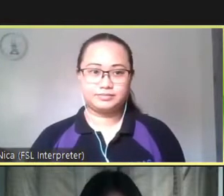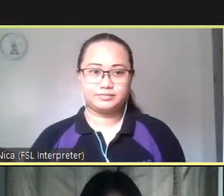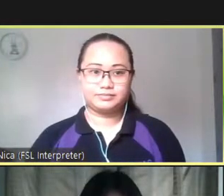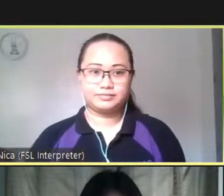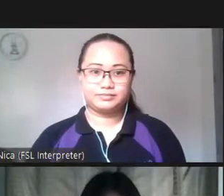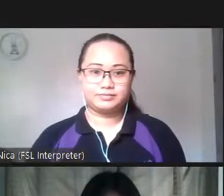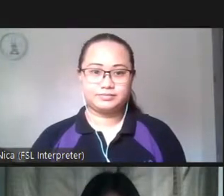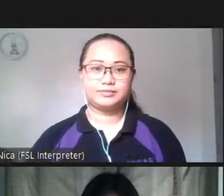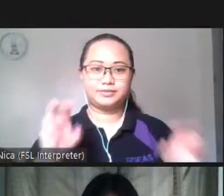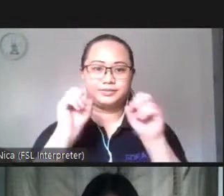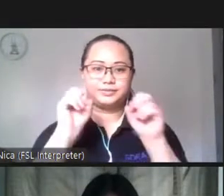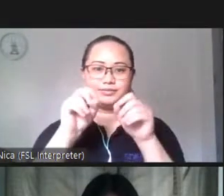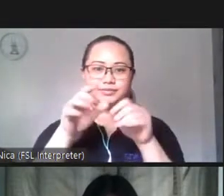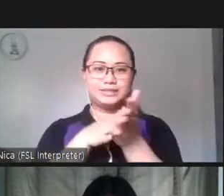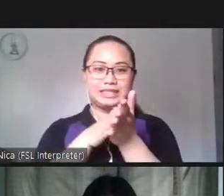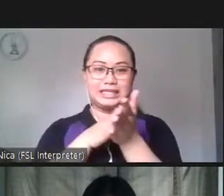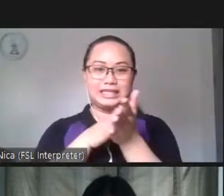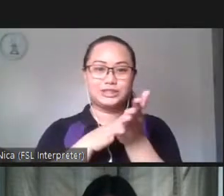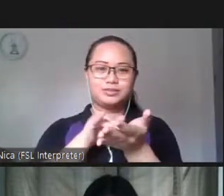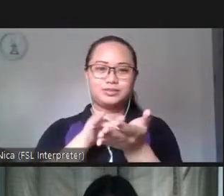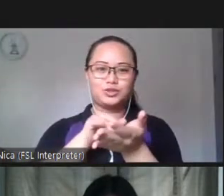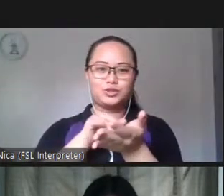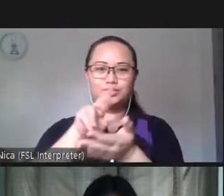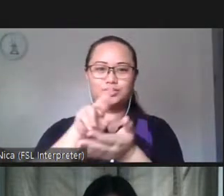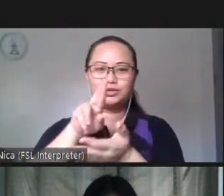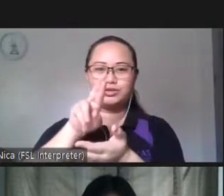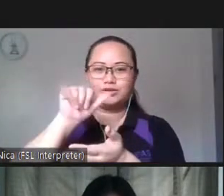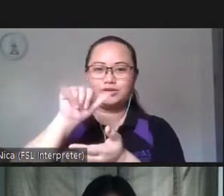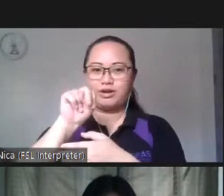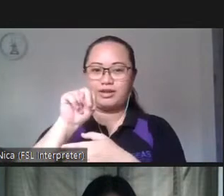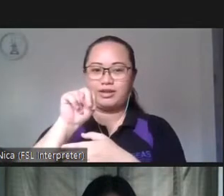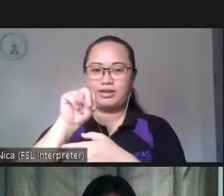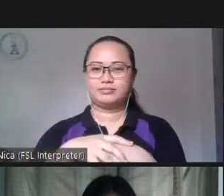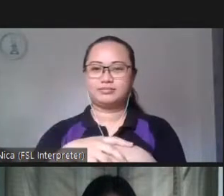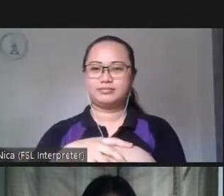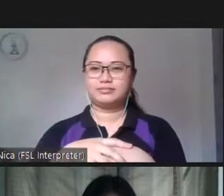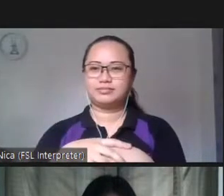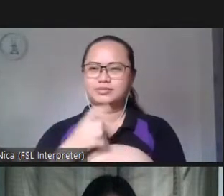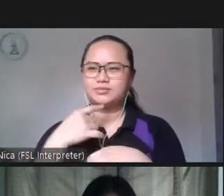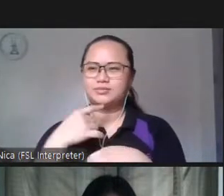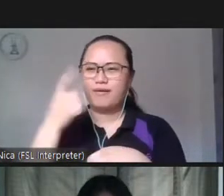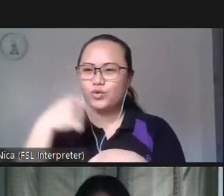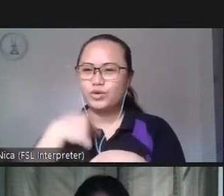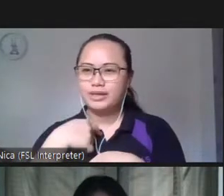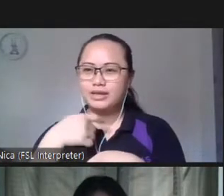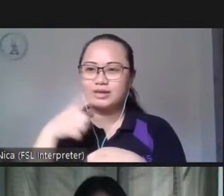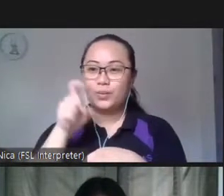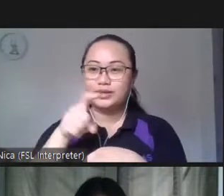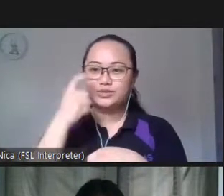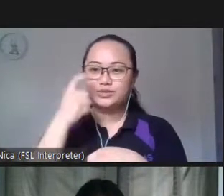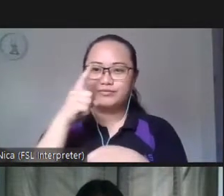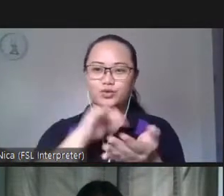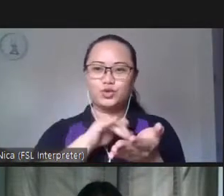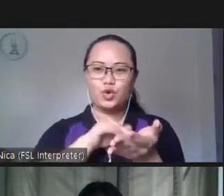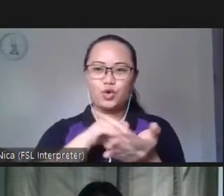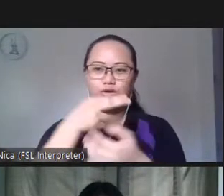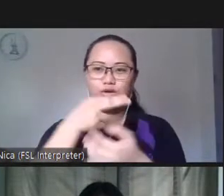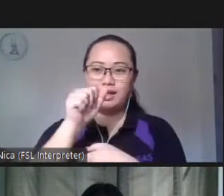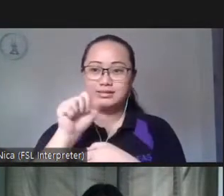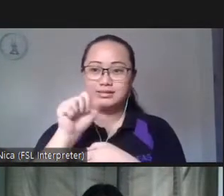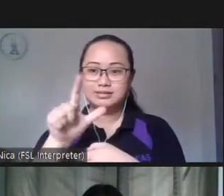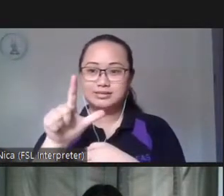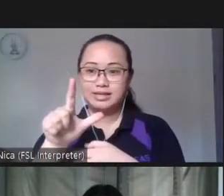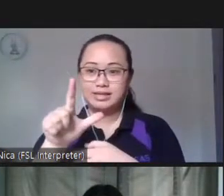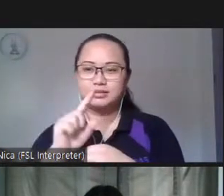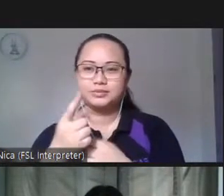Okay, excuse me. For me, my question is for Doc Hazel. And